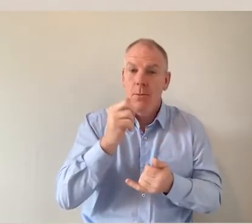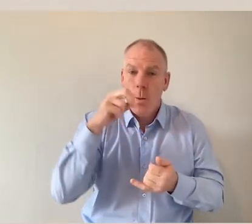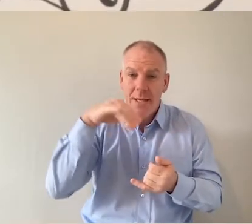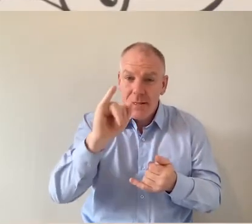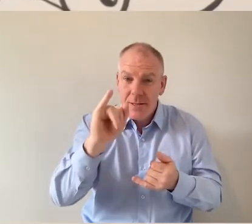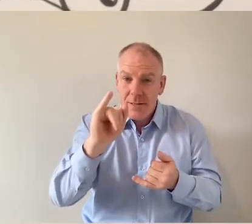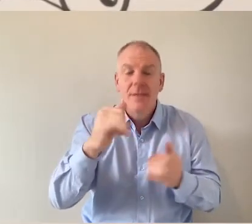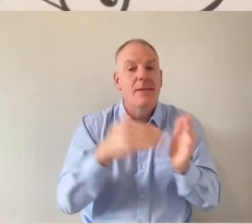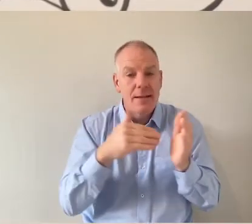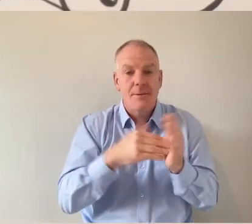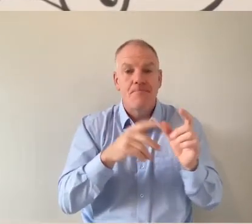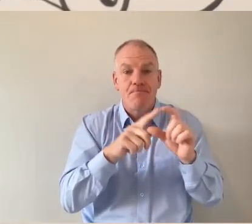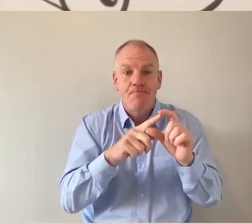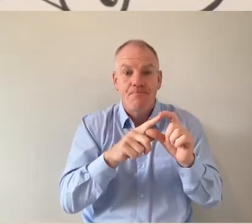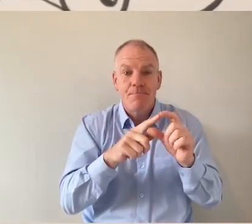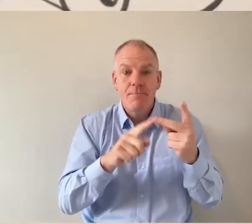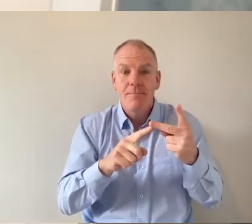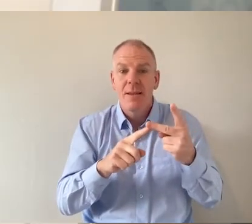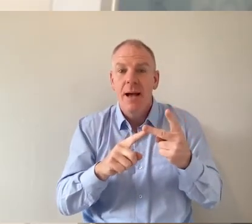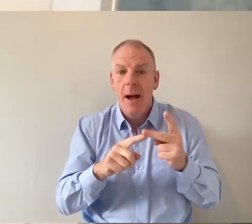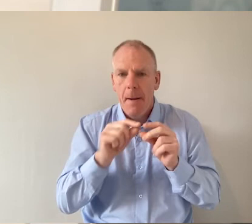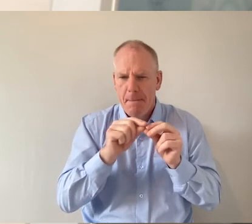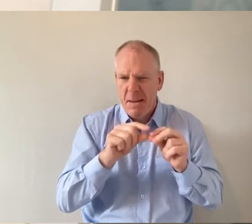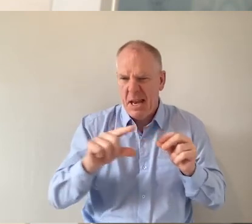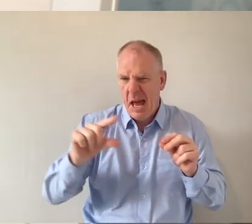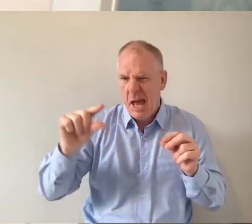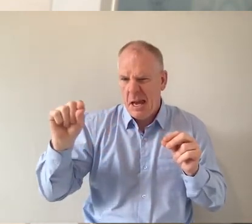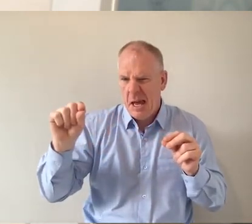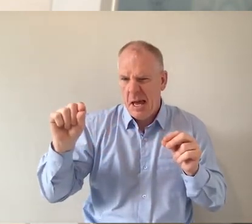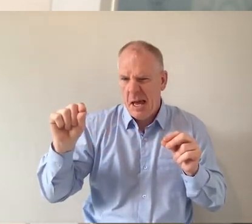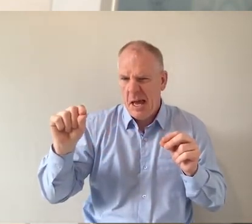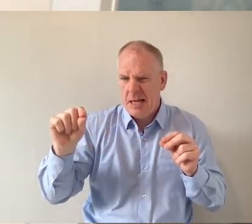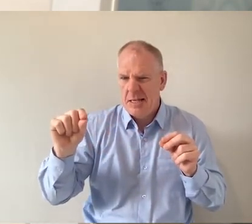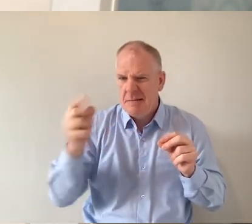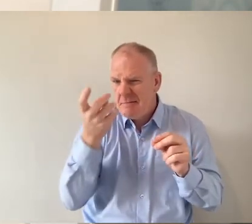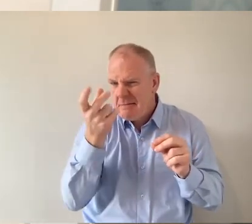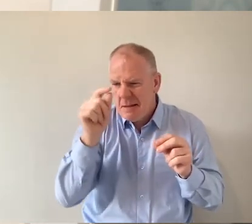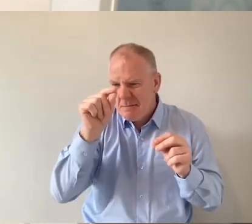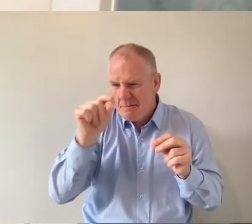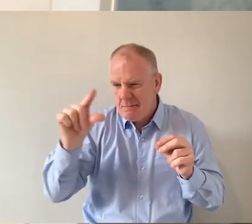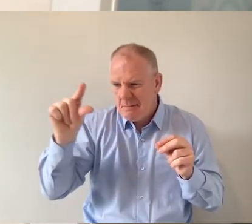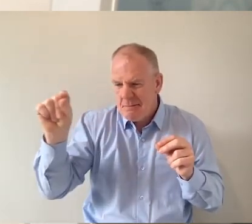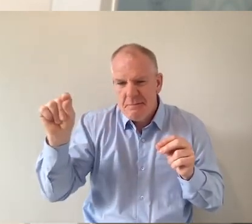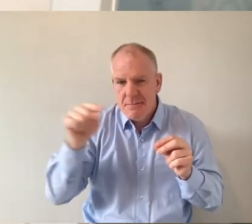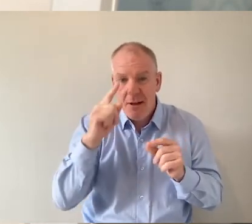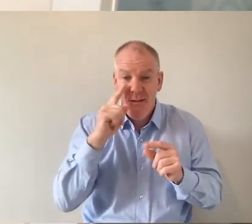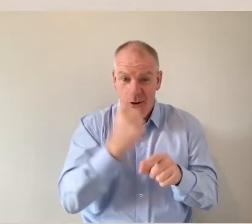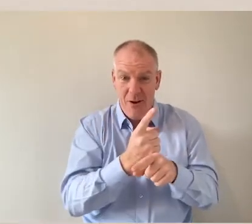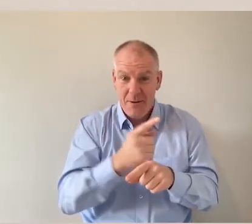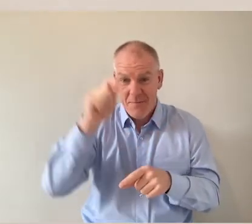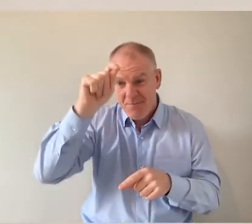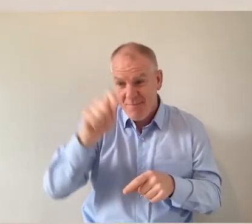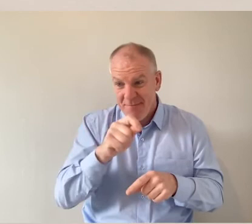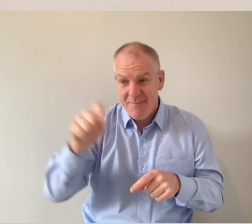Oh, that looks delicious. And we'll do a bit of banana. We'll put a little tiny banana on our pizza